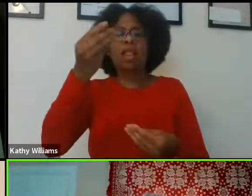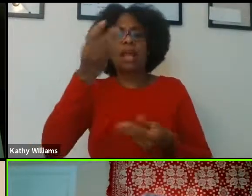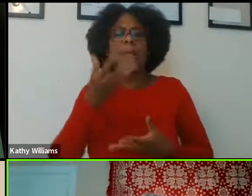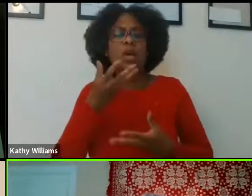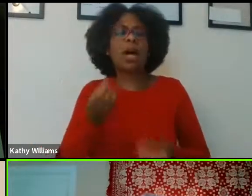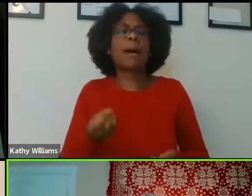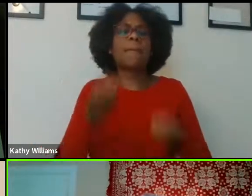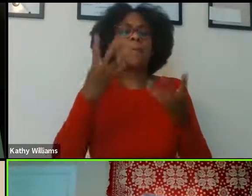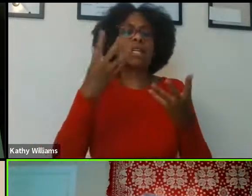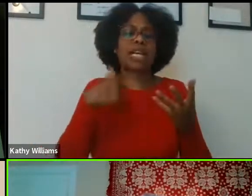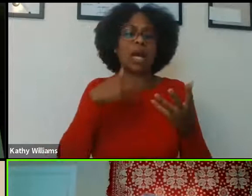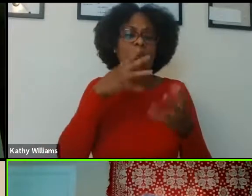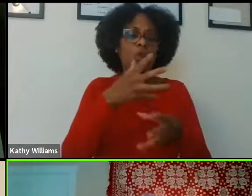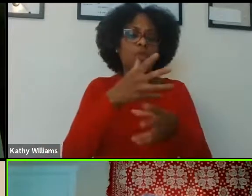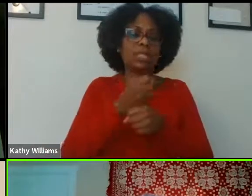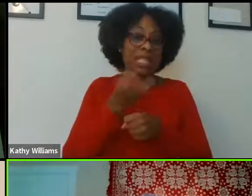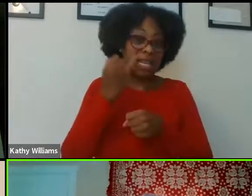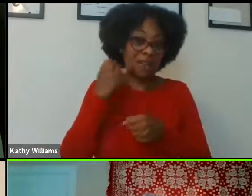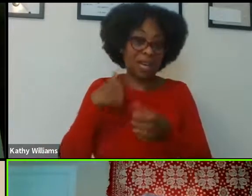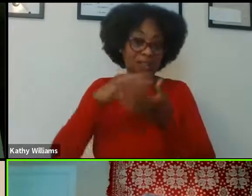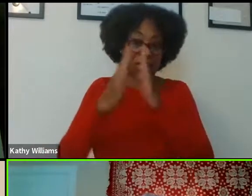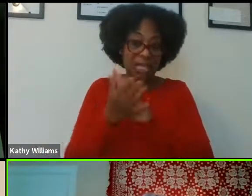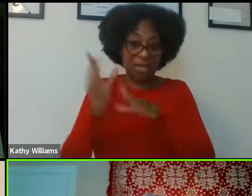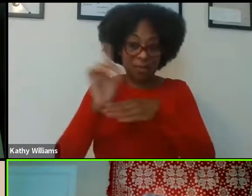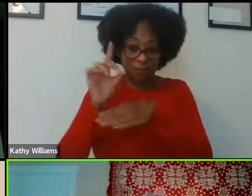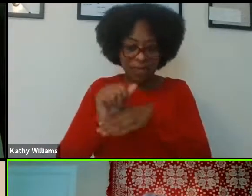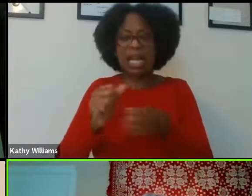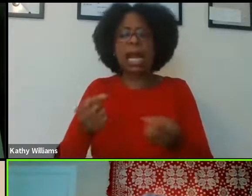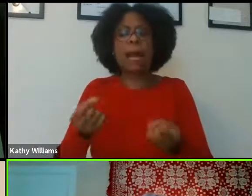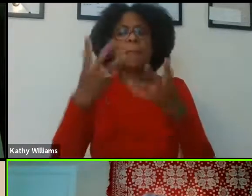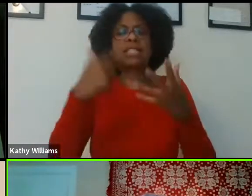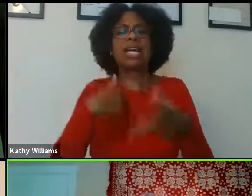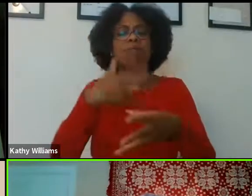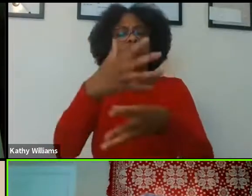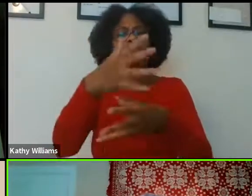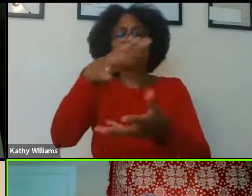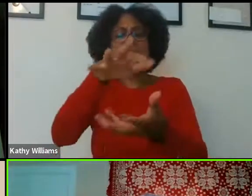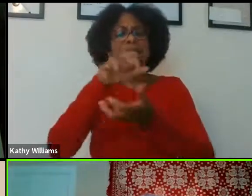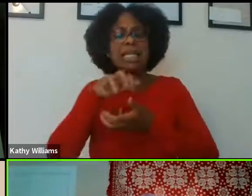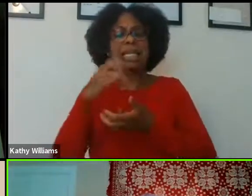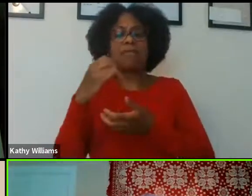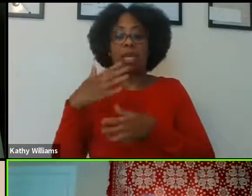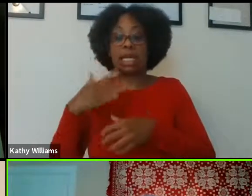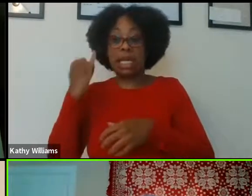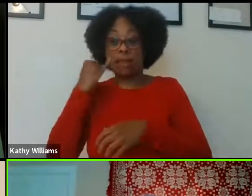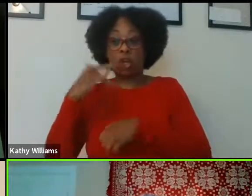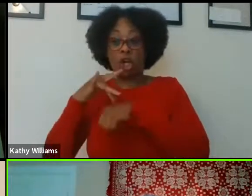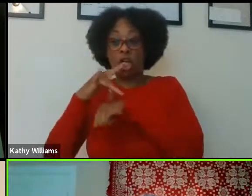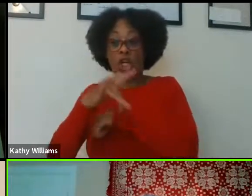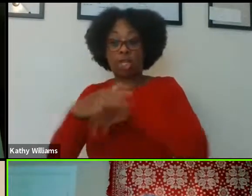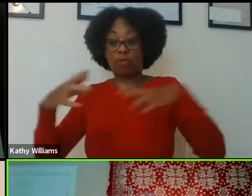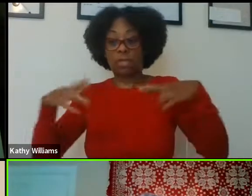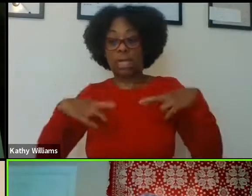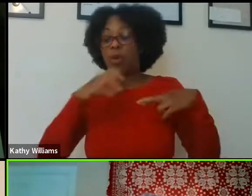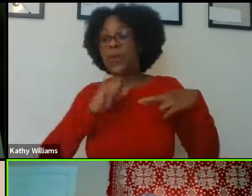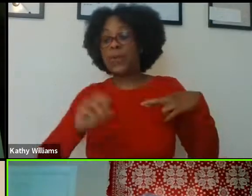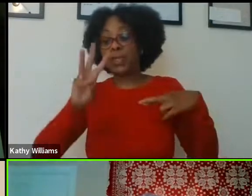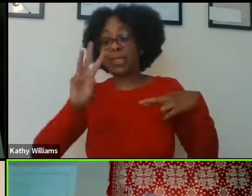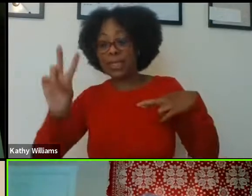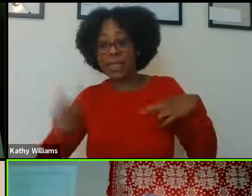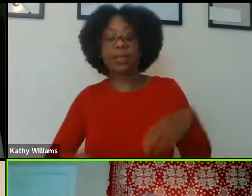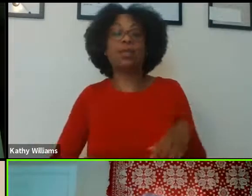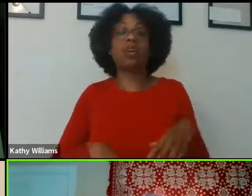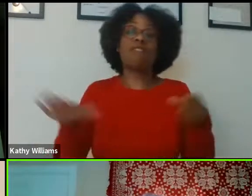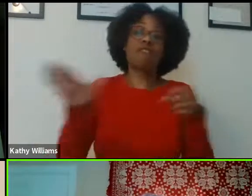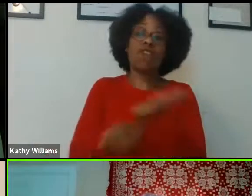disabled, how much you'd receive at your early retirement at age 62, then again at your full retirement, which